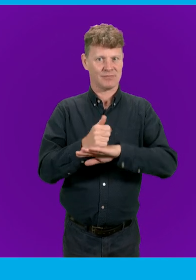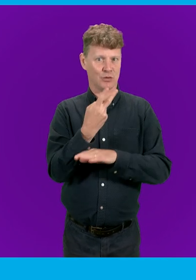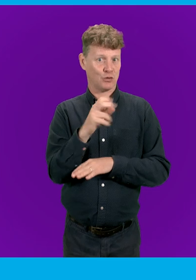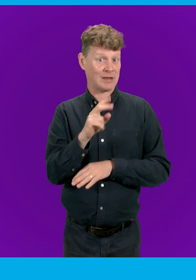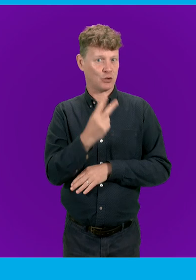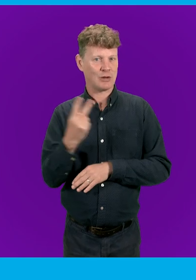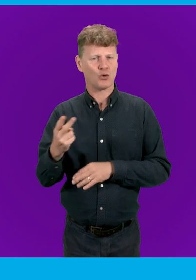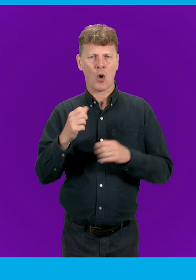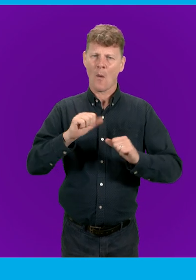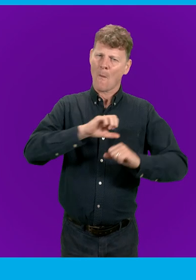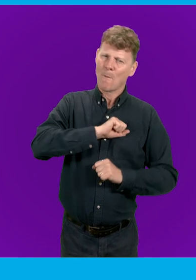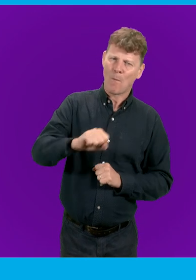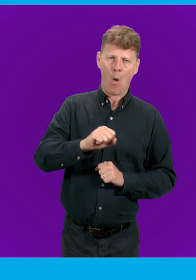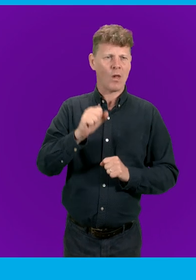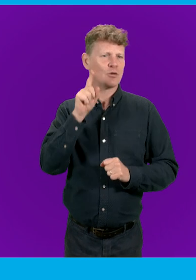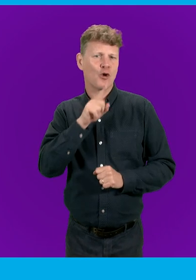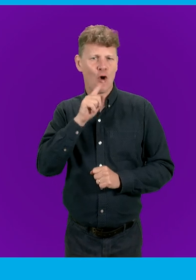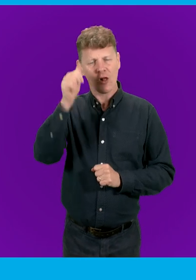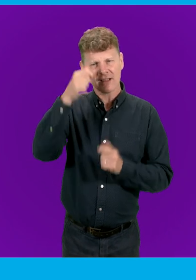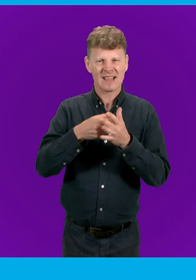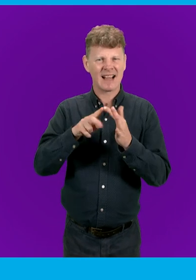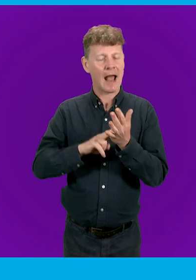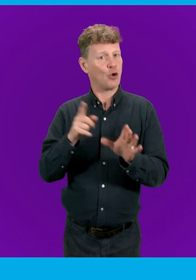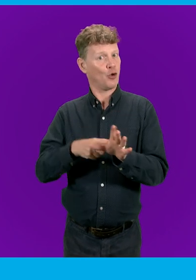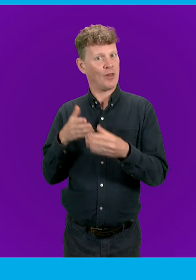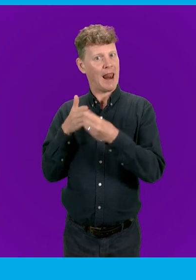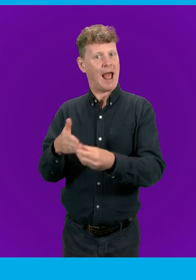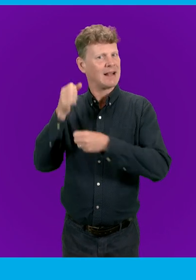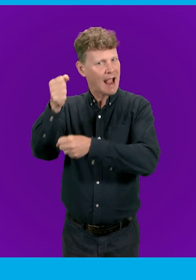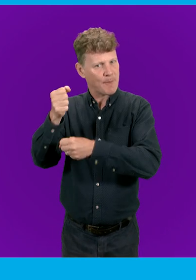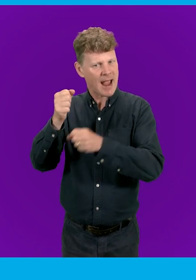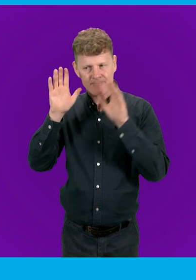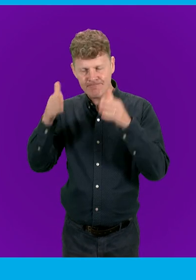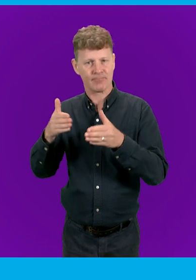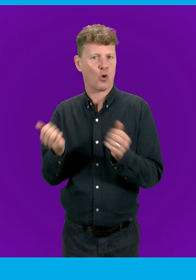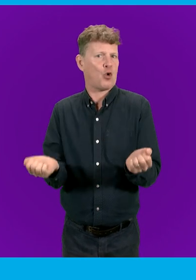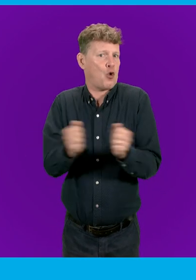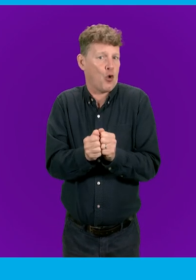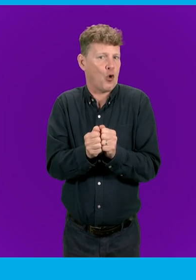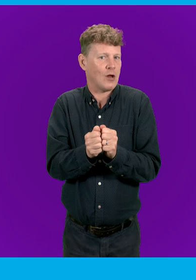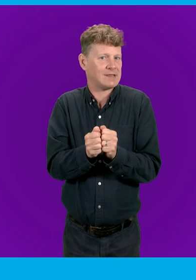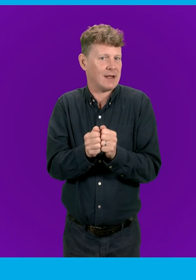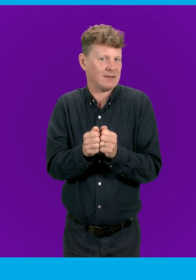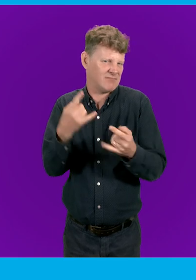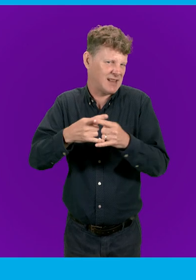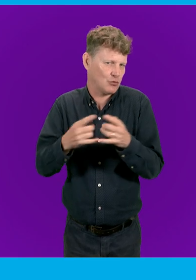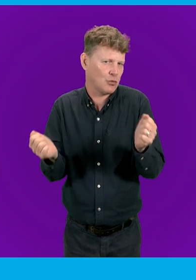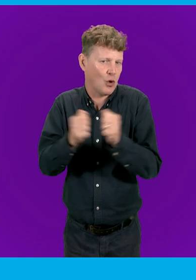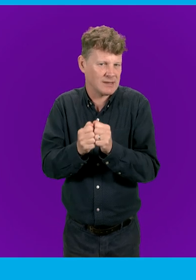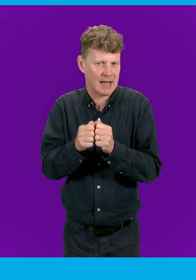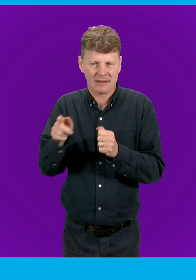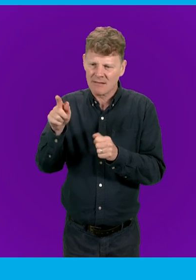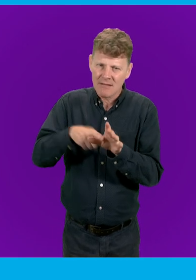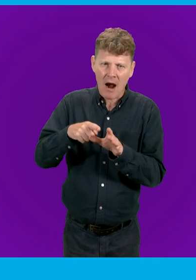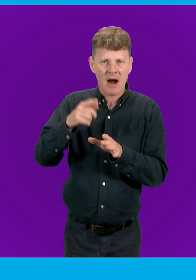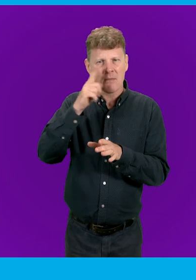2022. So Bold Girls Ken is a youth-led campaign on consent which aims to educate young people to know what consent is